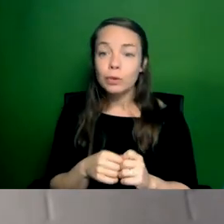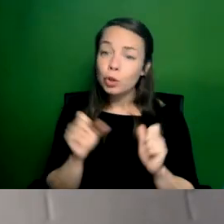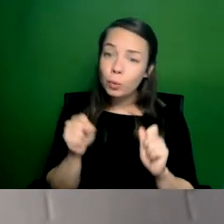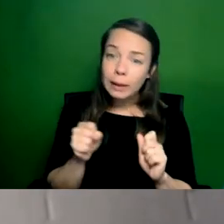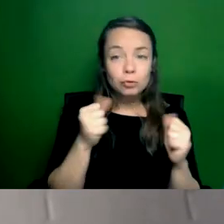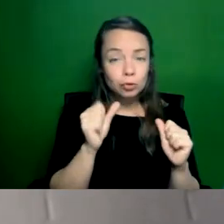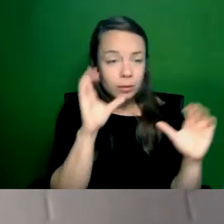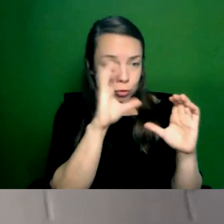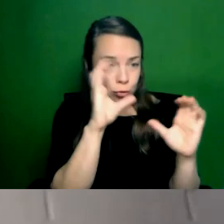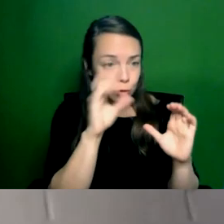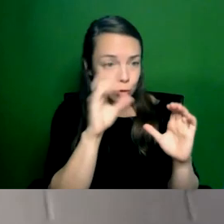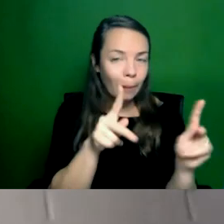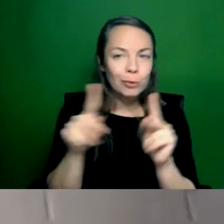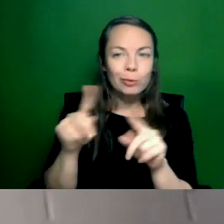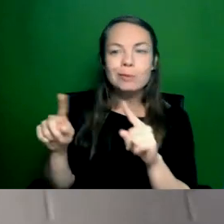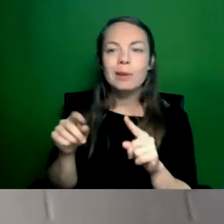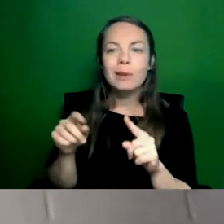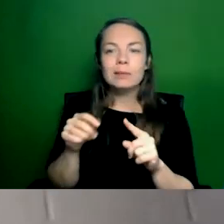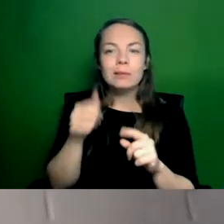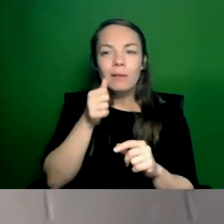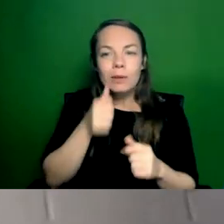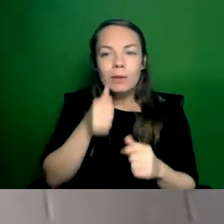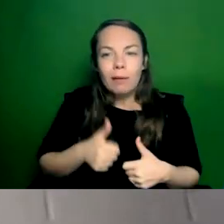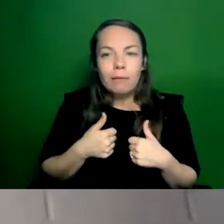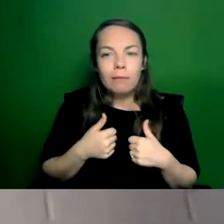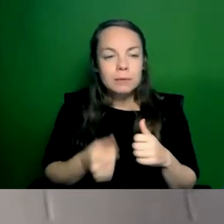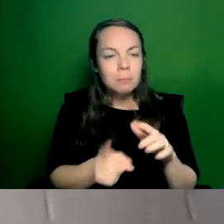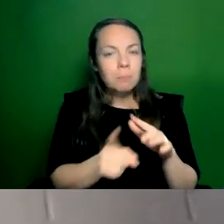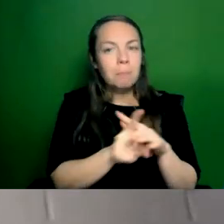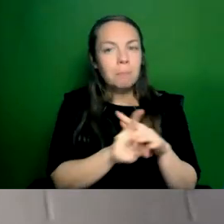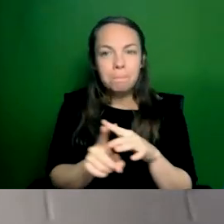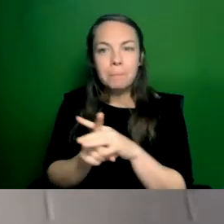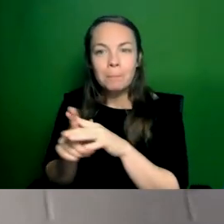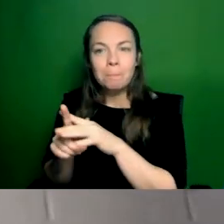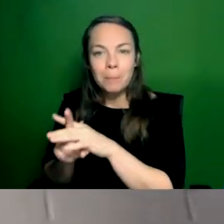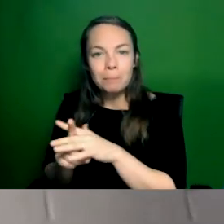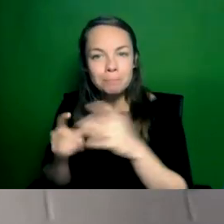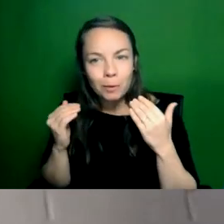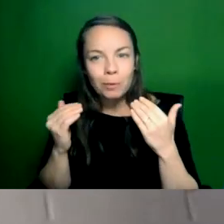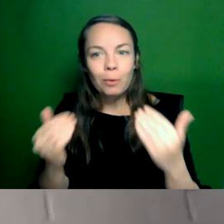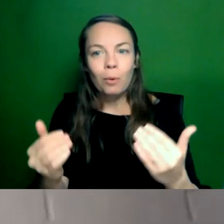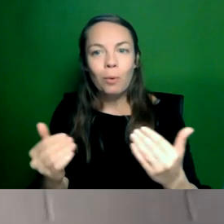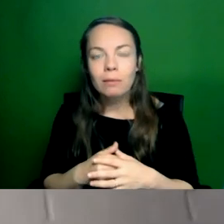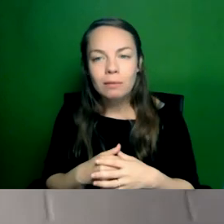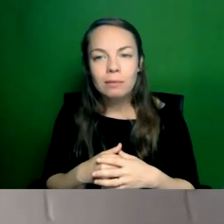that that's where the real change begins. If you have children, if you are,